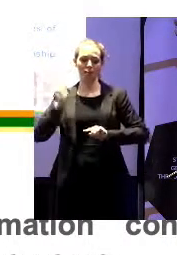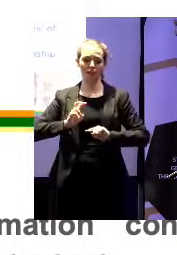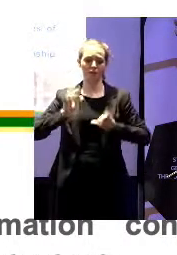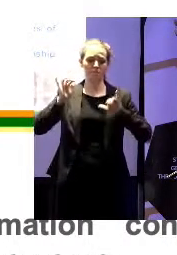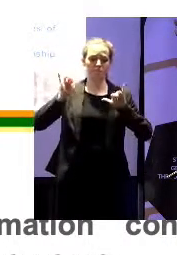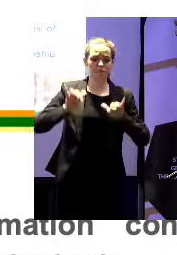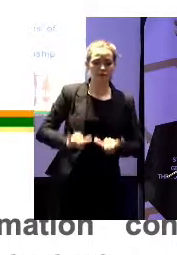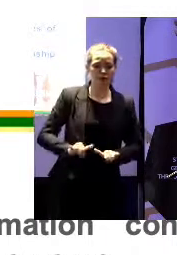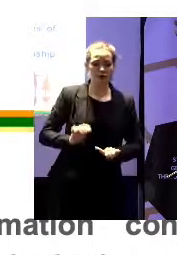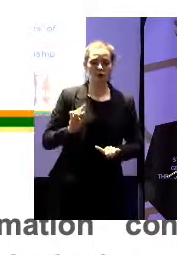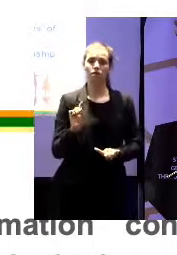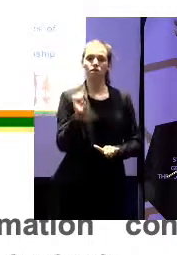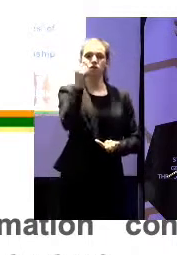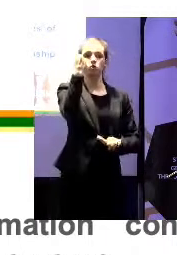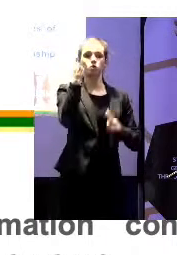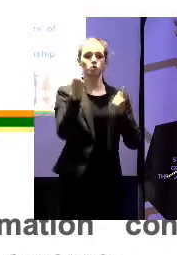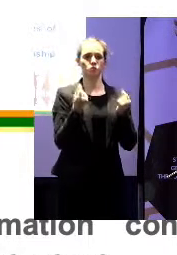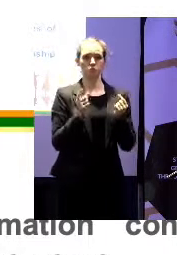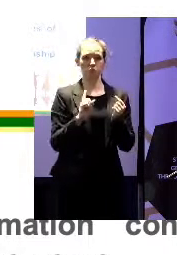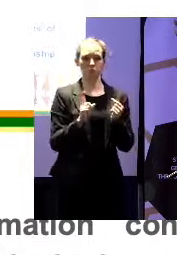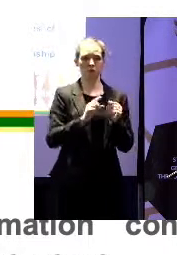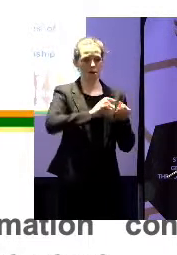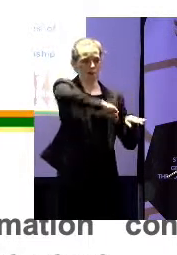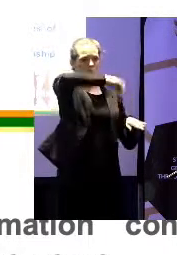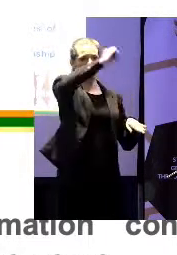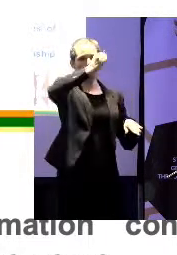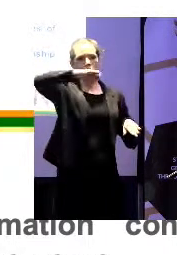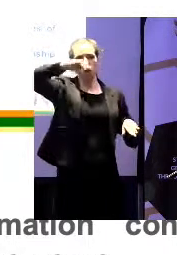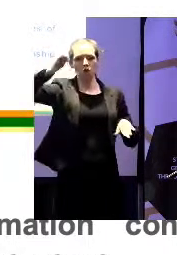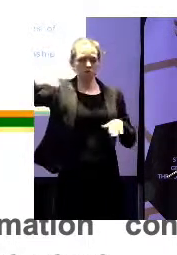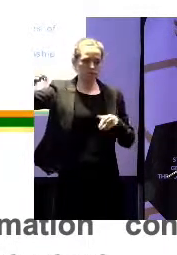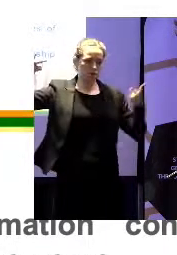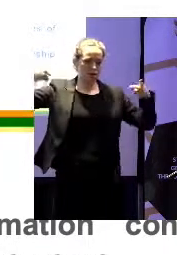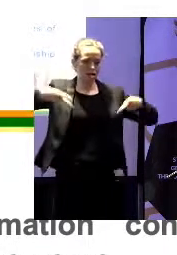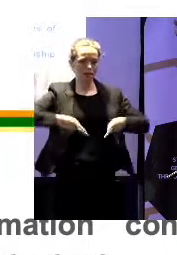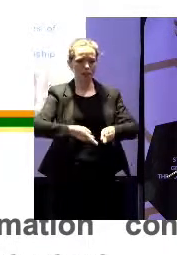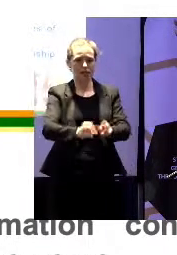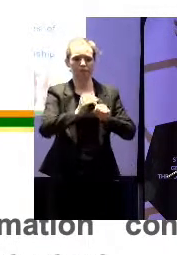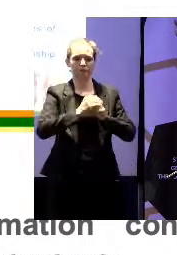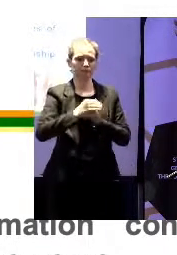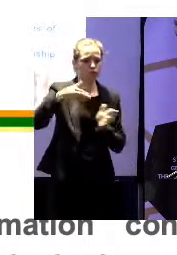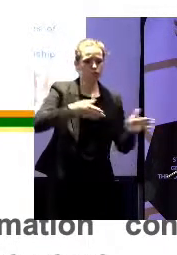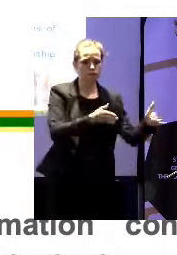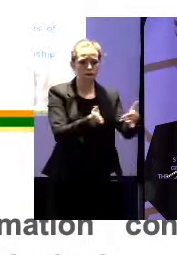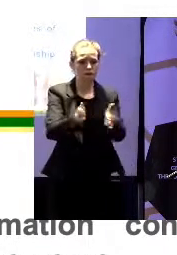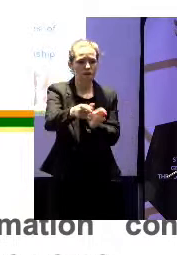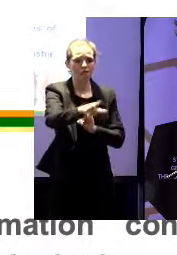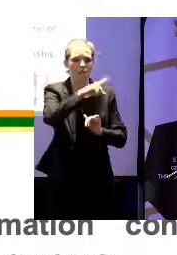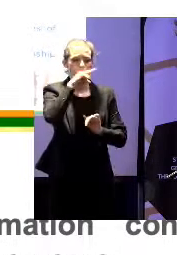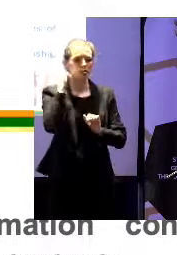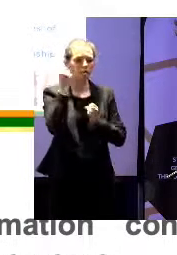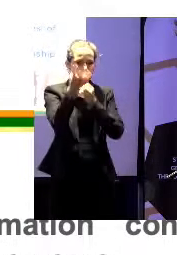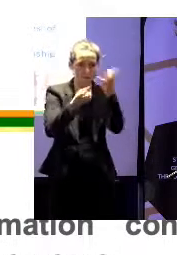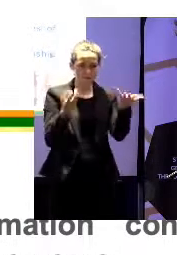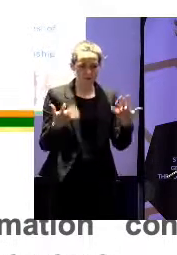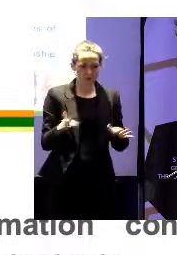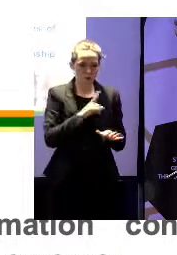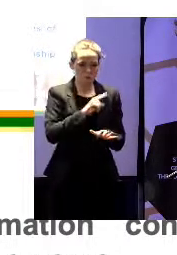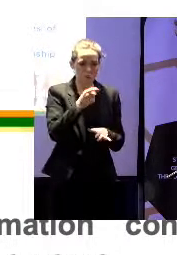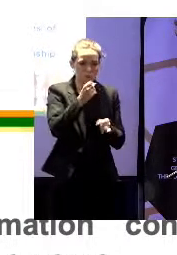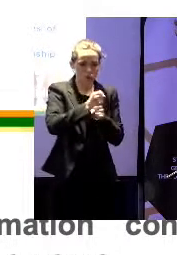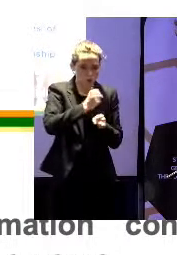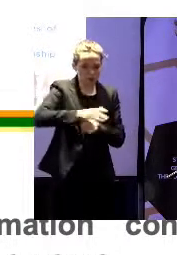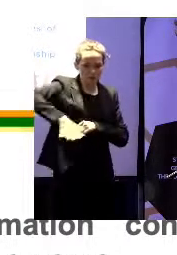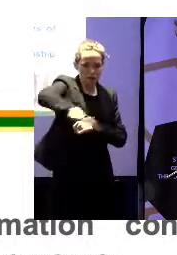first things they did was to name mountains, valleys, rivers, because geographical features are our assets. And